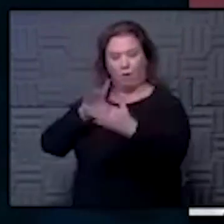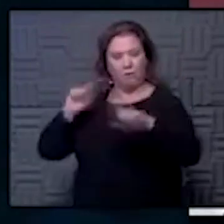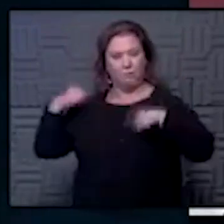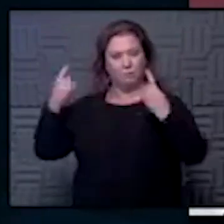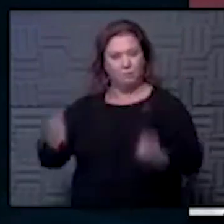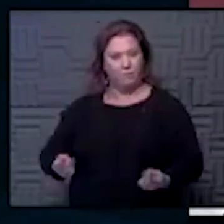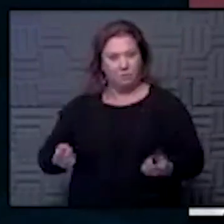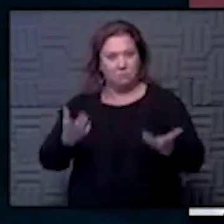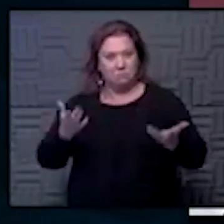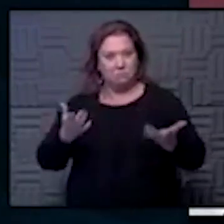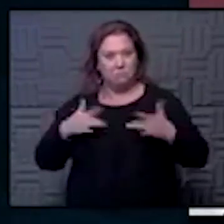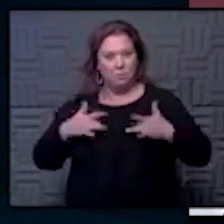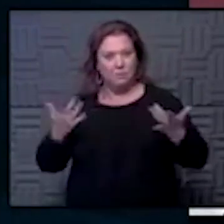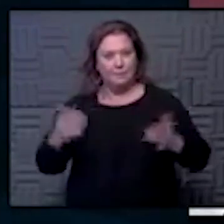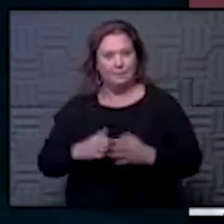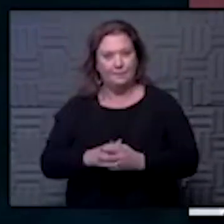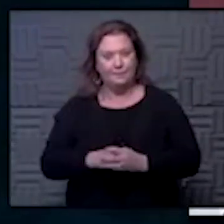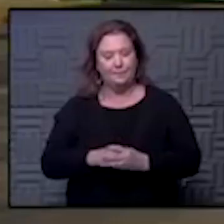far?